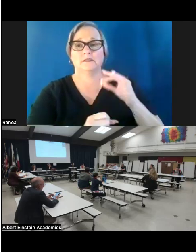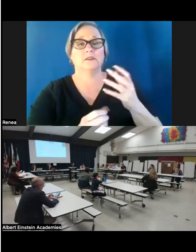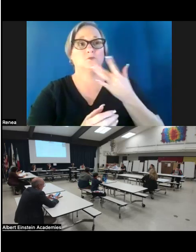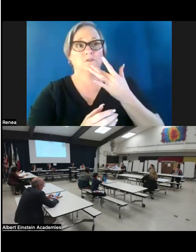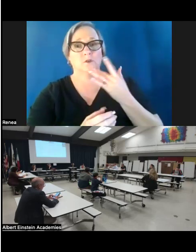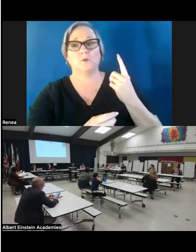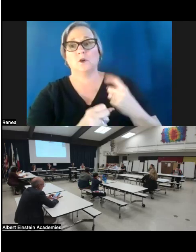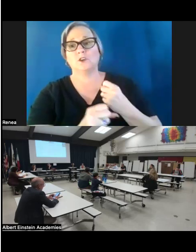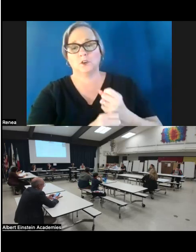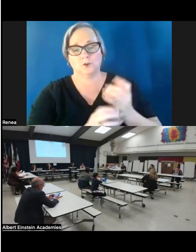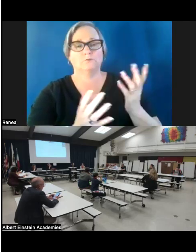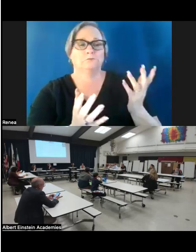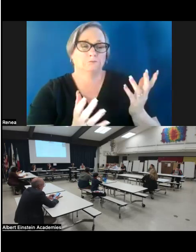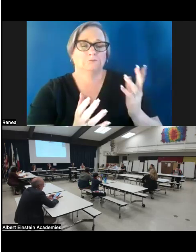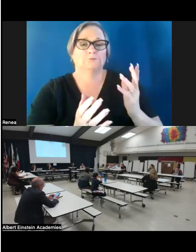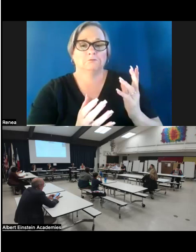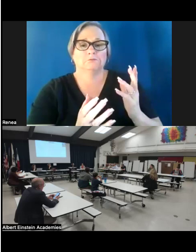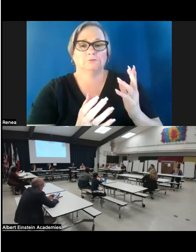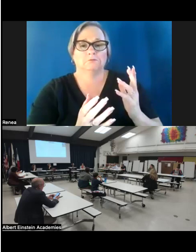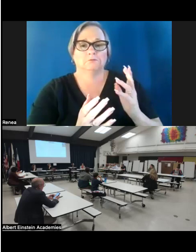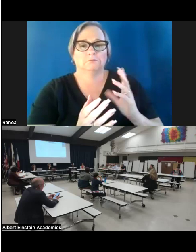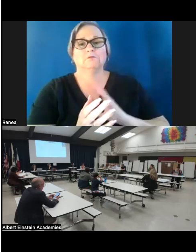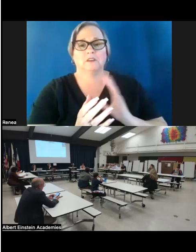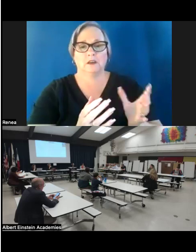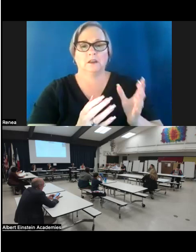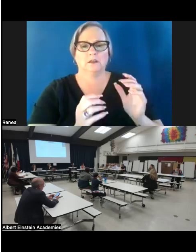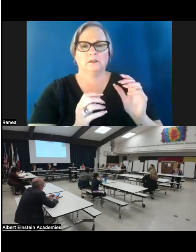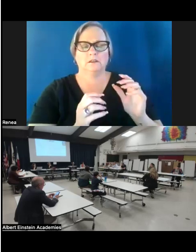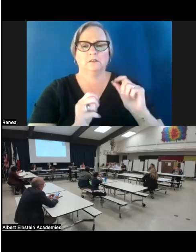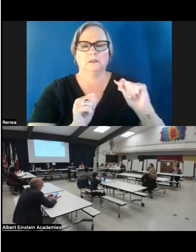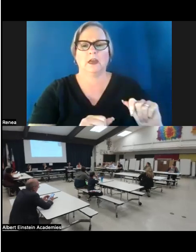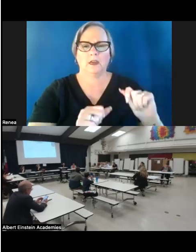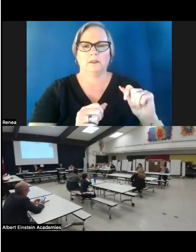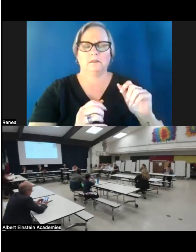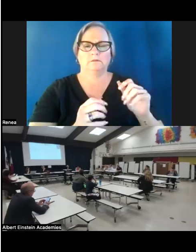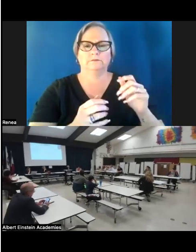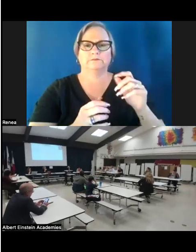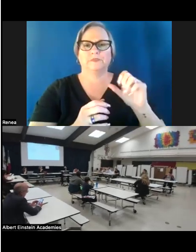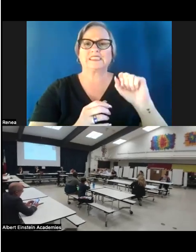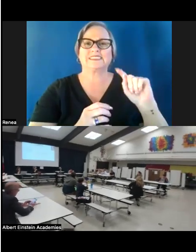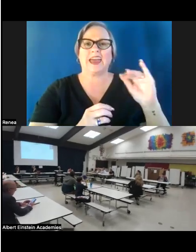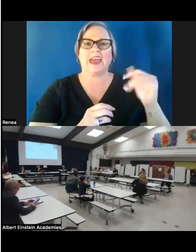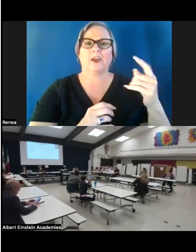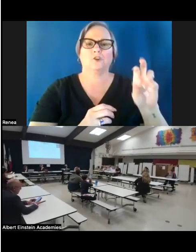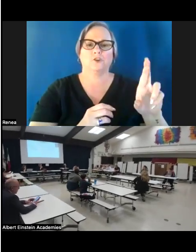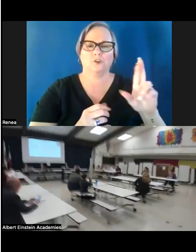2. That was our plan to stagger just this year. Right. So it is in our interest to have that